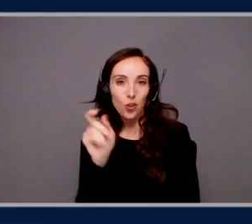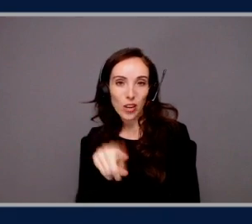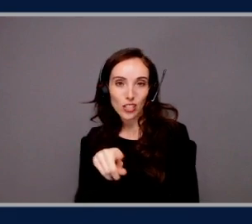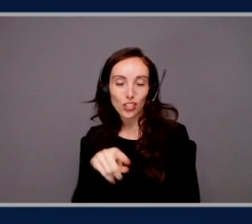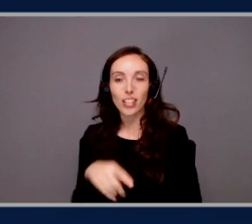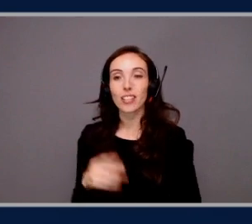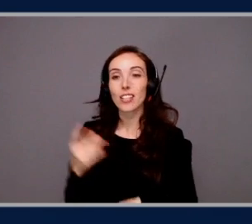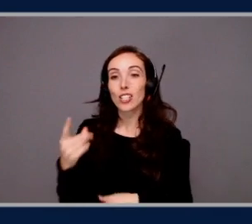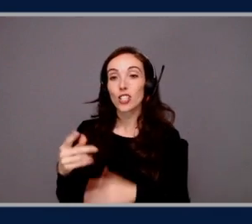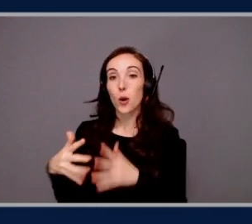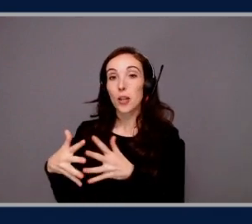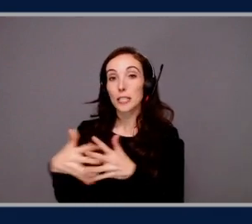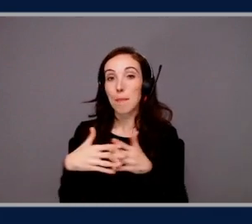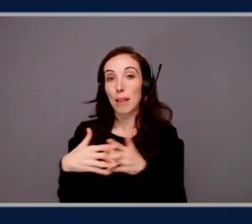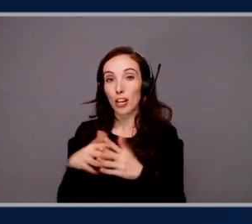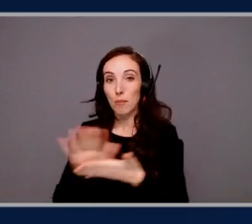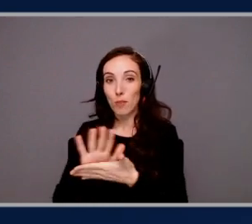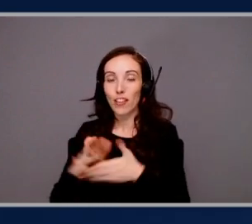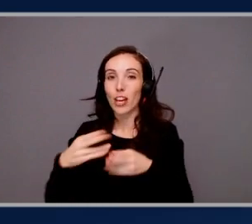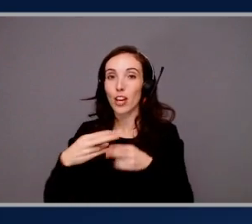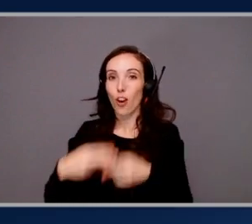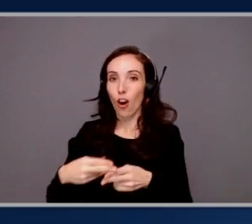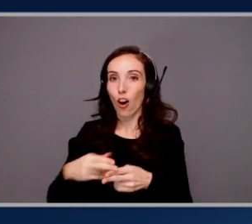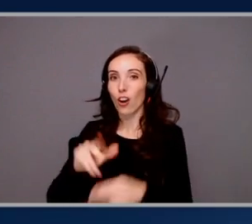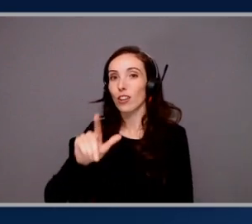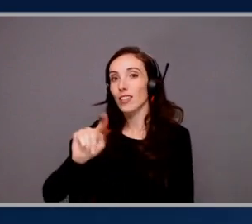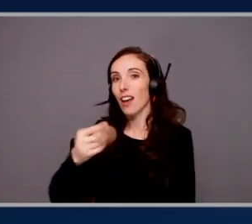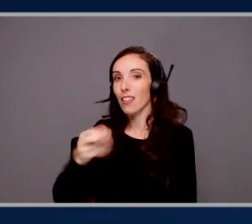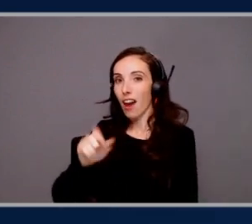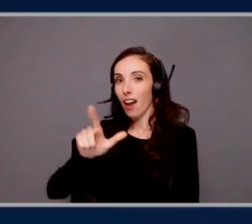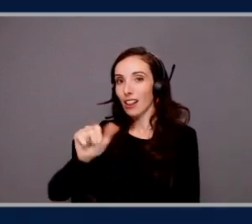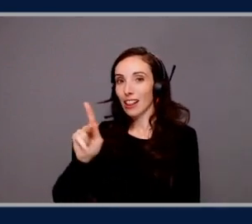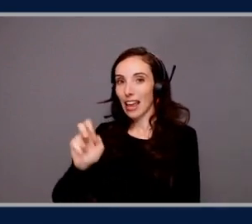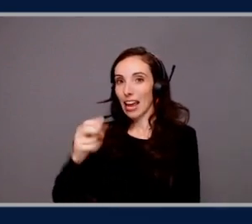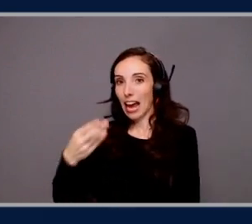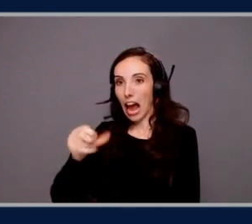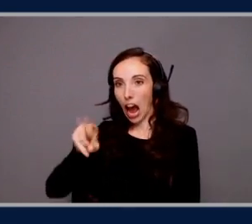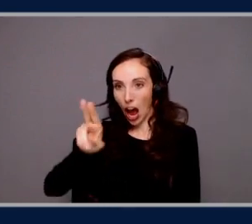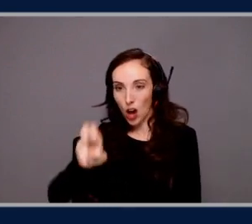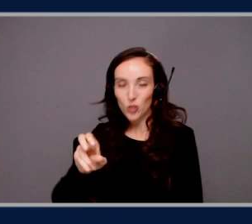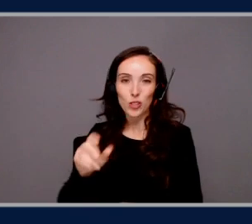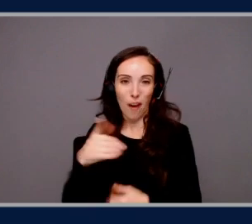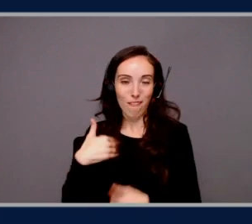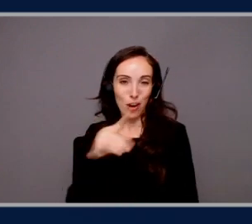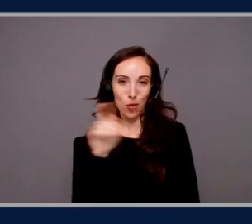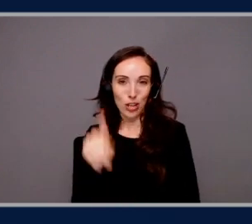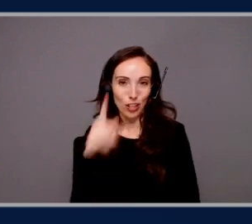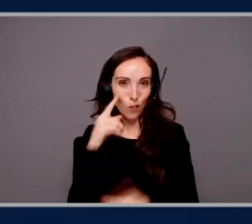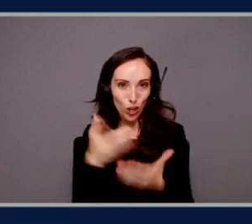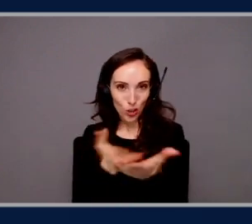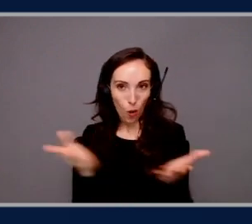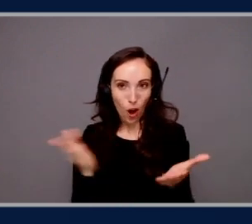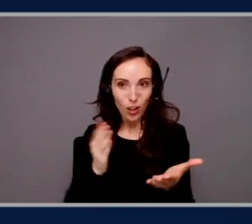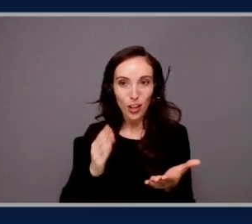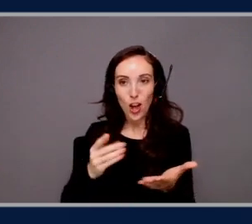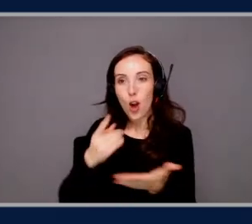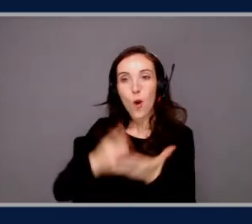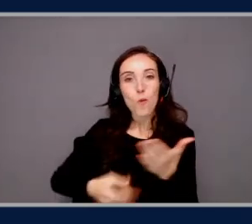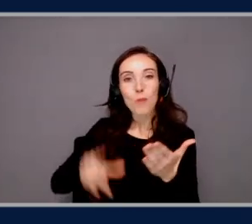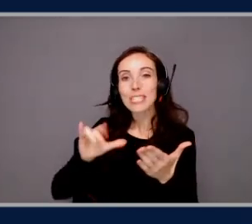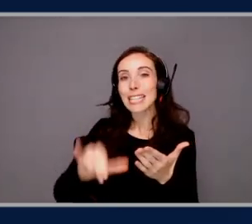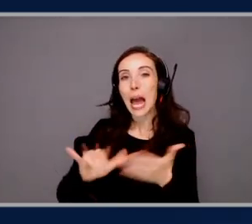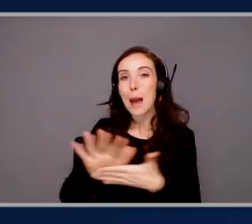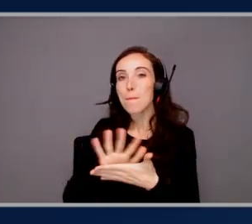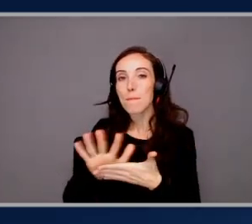American movie. It's called The Lakehouse. Everyone who's tuned in and watching us, we've got this poll question for you. What was that movie based on?